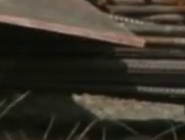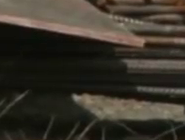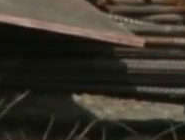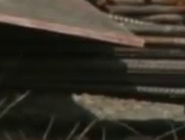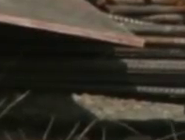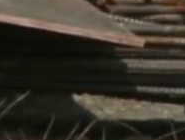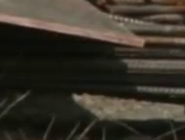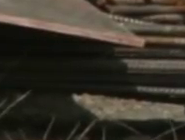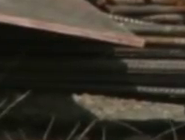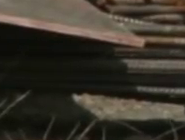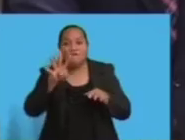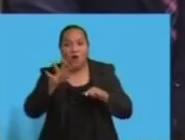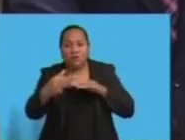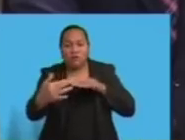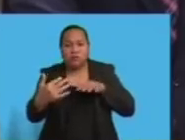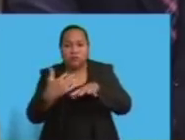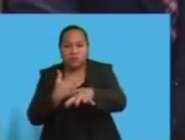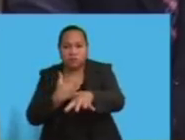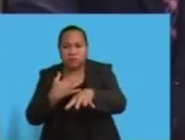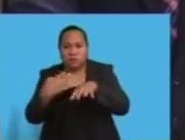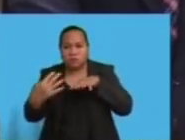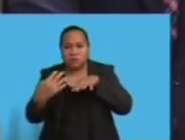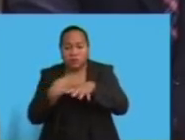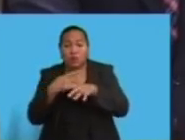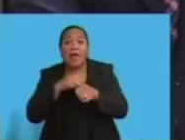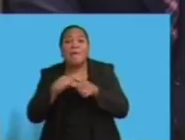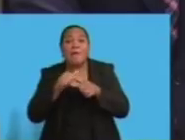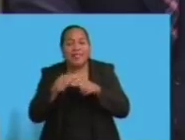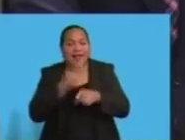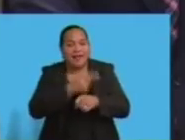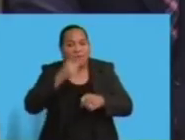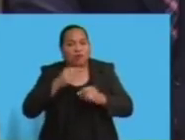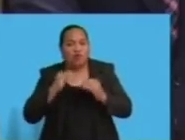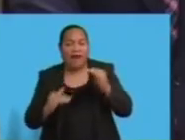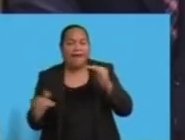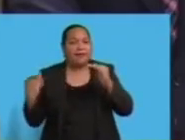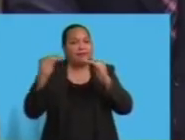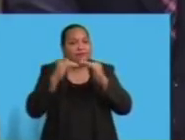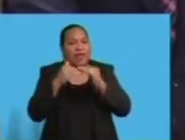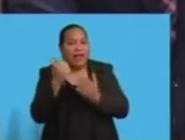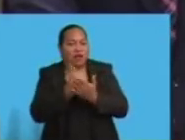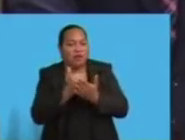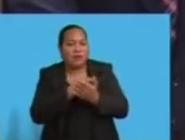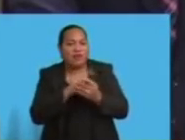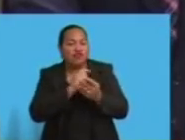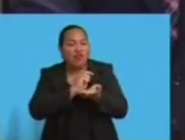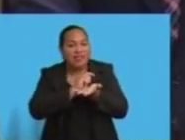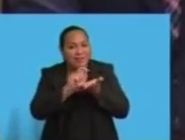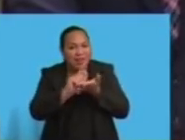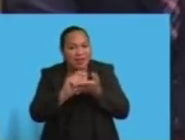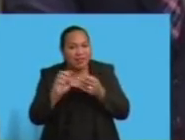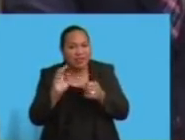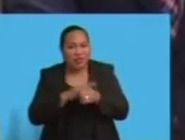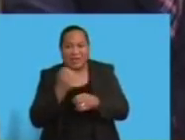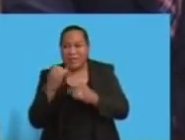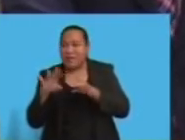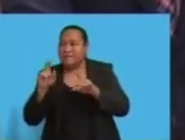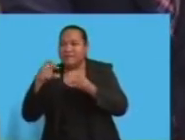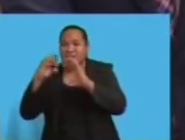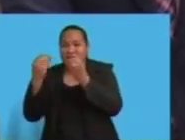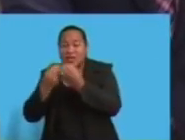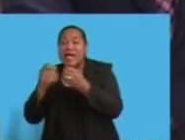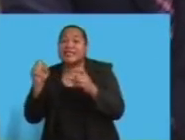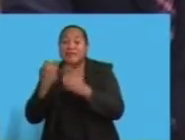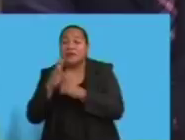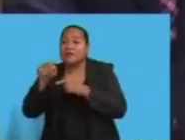on projects should be justified. We're bringing better governance through a higher level of accountability and transparency to independent institutions,